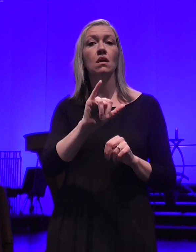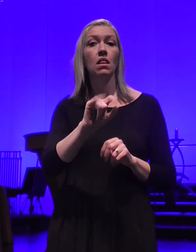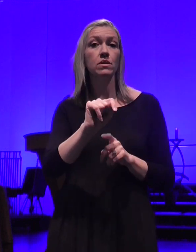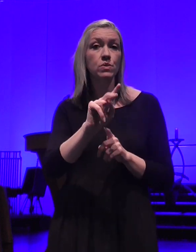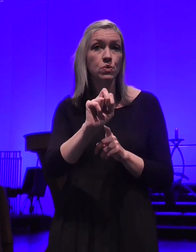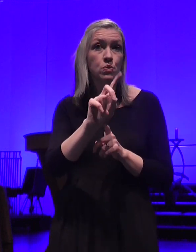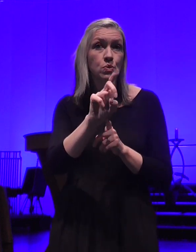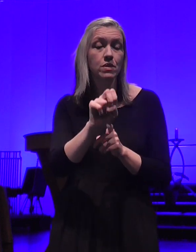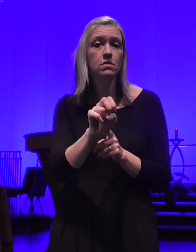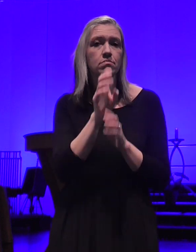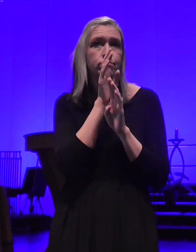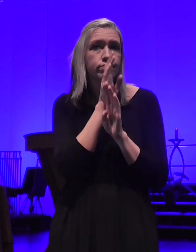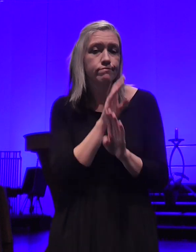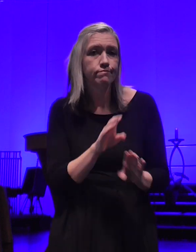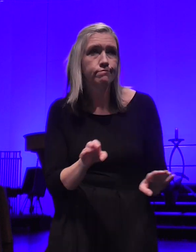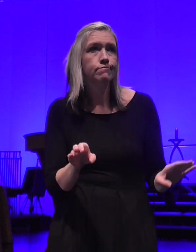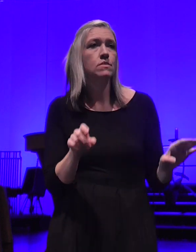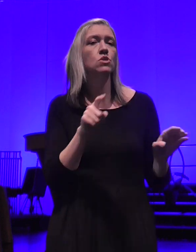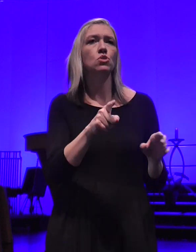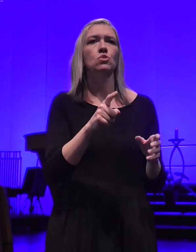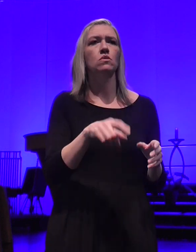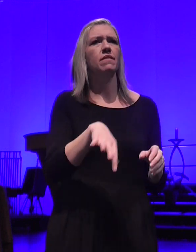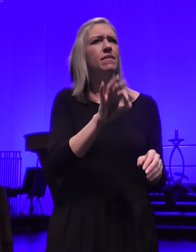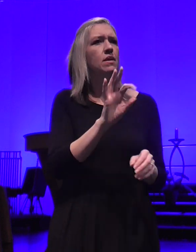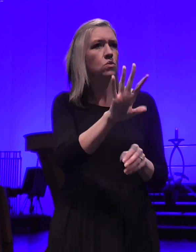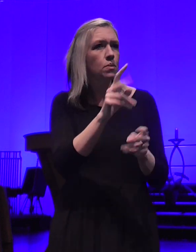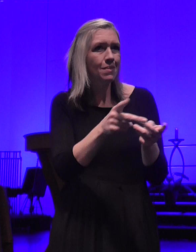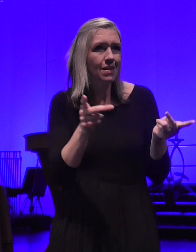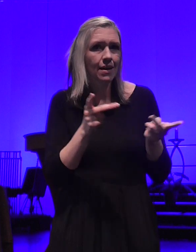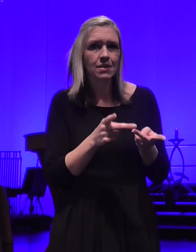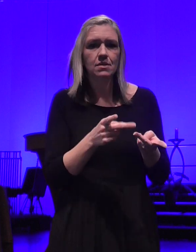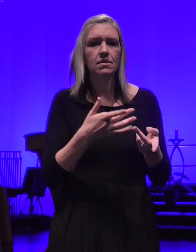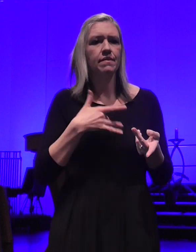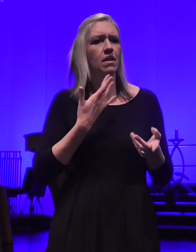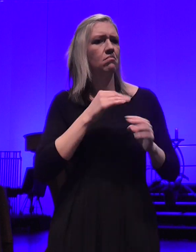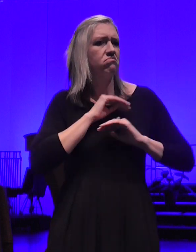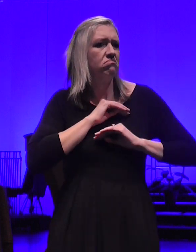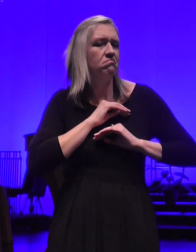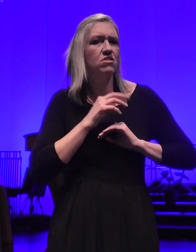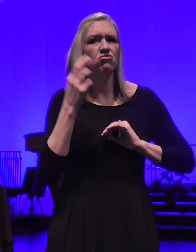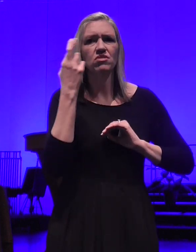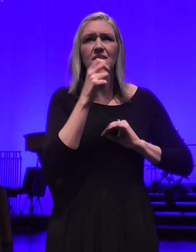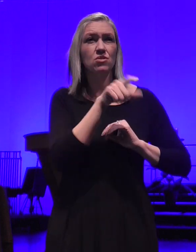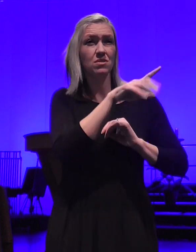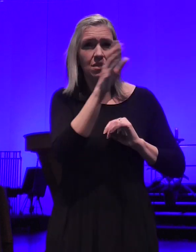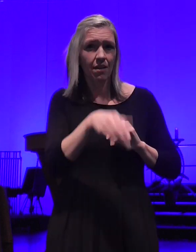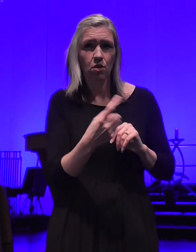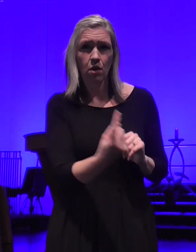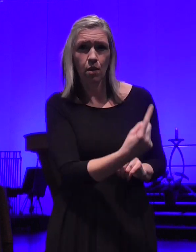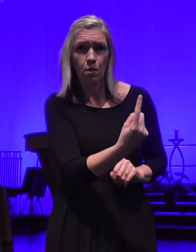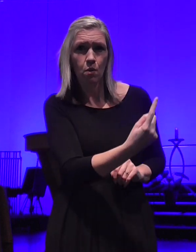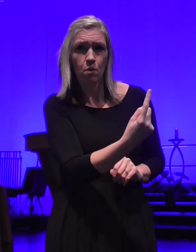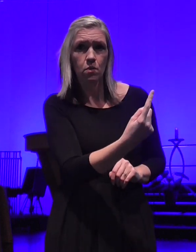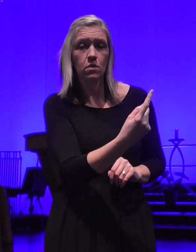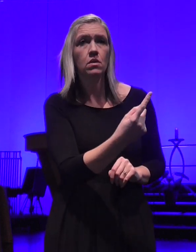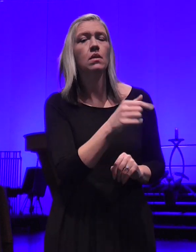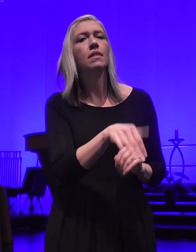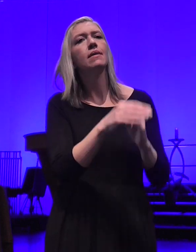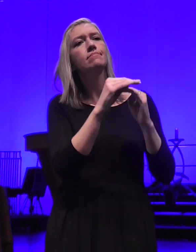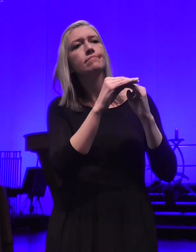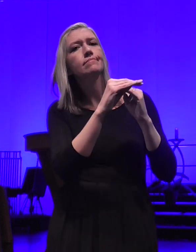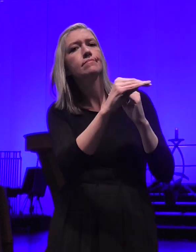meet yourself at your place in the world and realize that you are never alone. It's in solitude